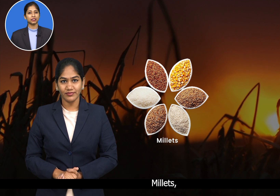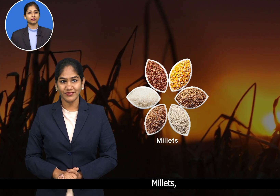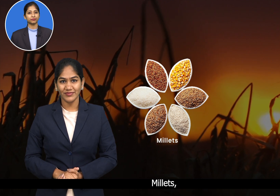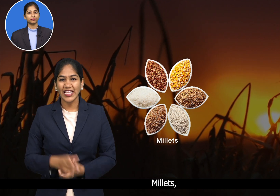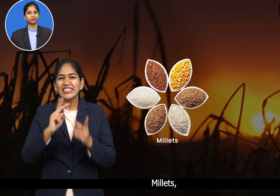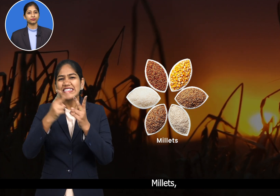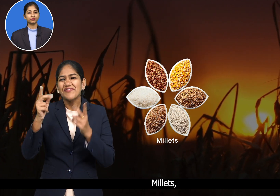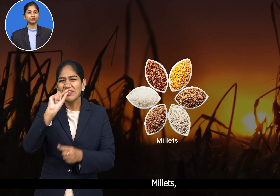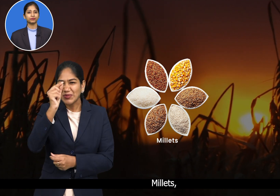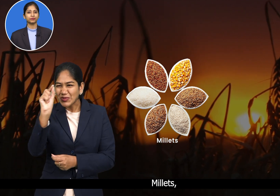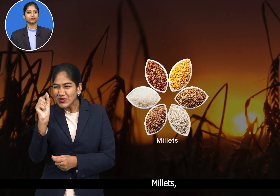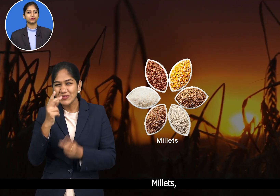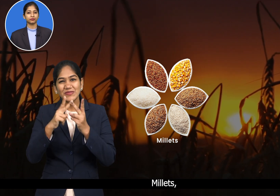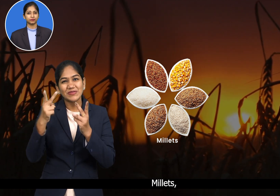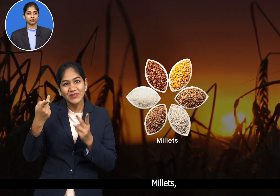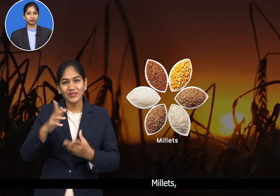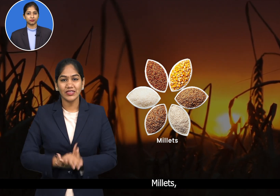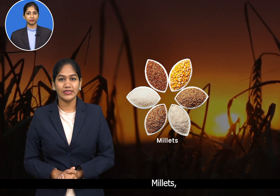millets,